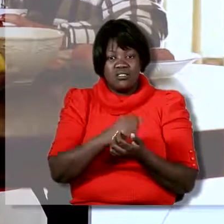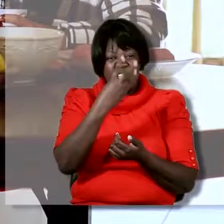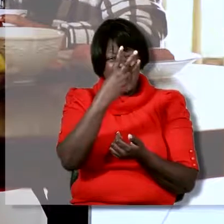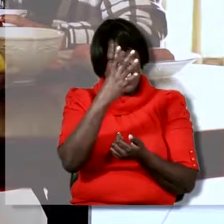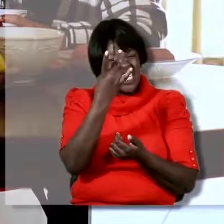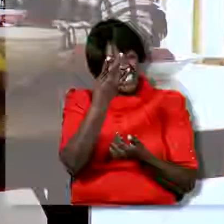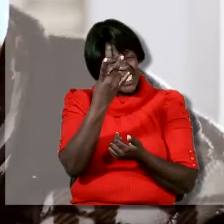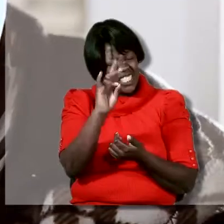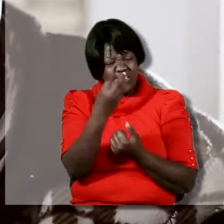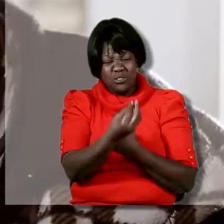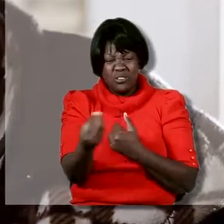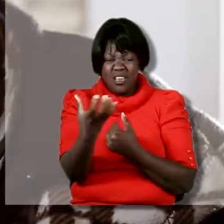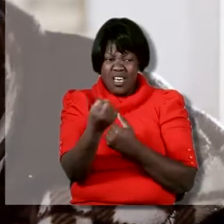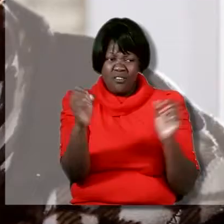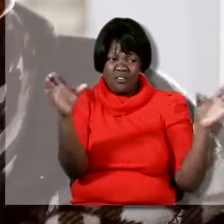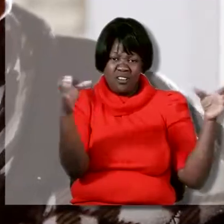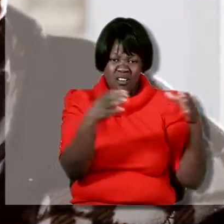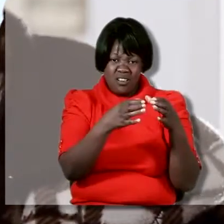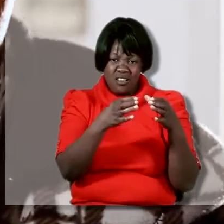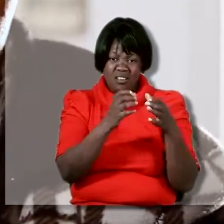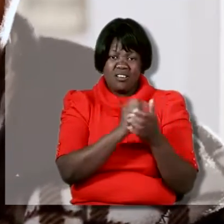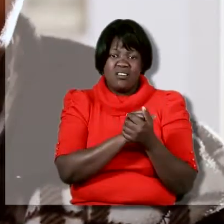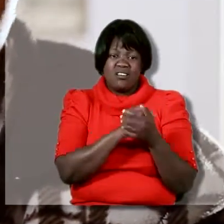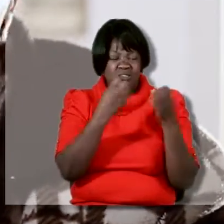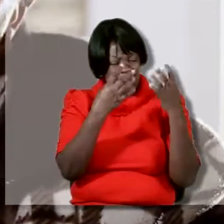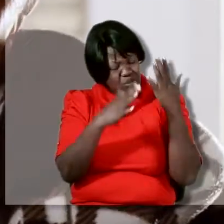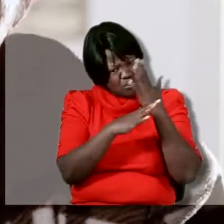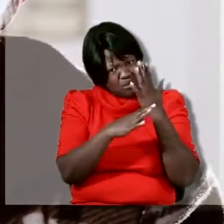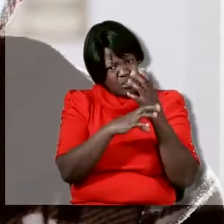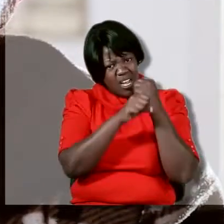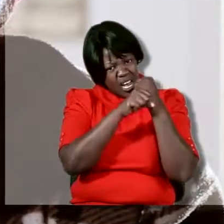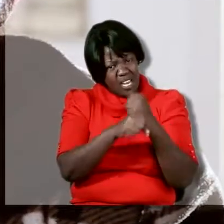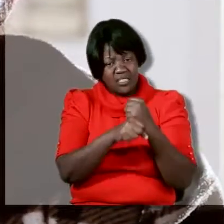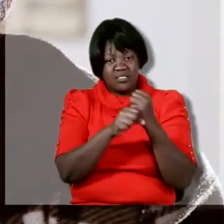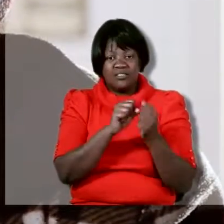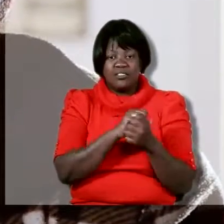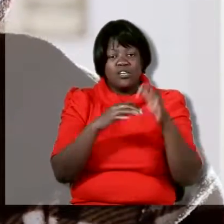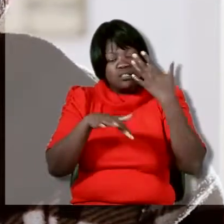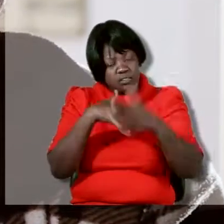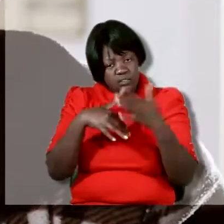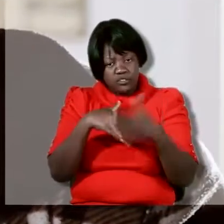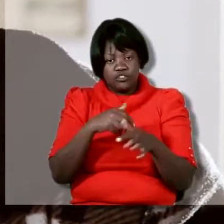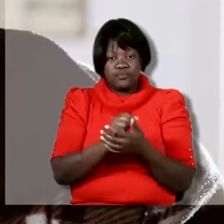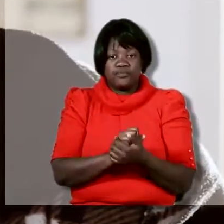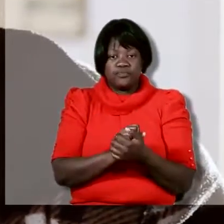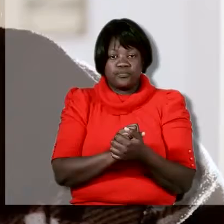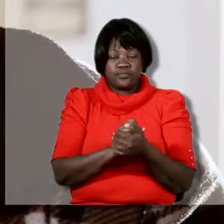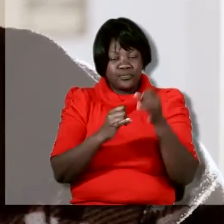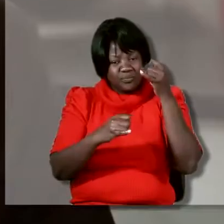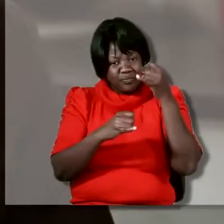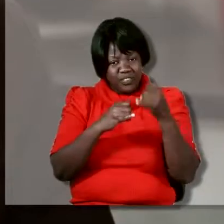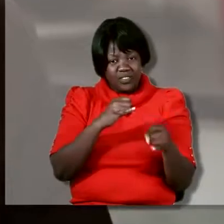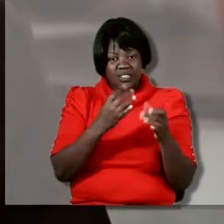is quite hard. Now come on, Anne, let's finish this. The last simple tense is, what does your book